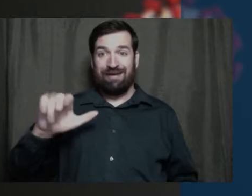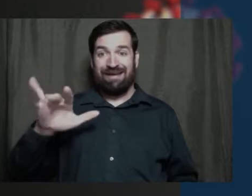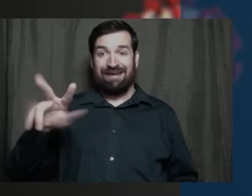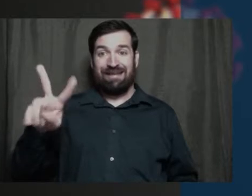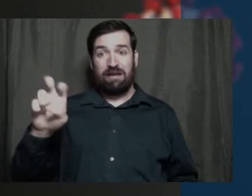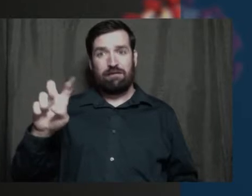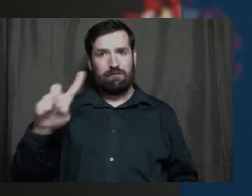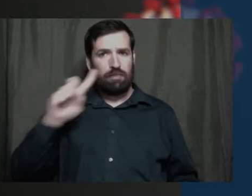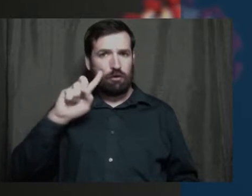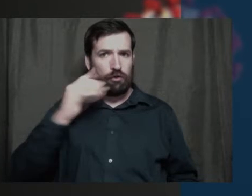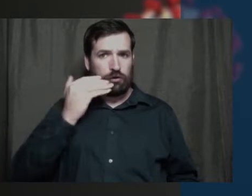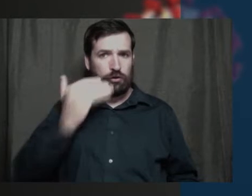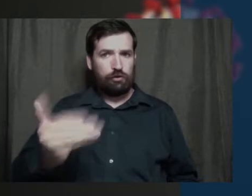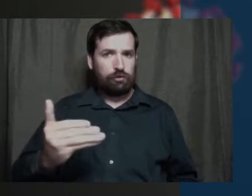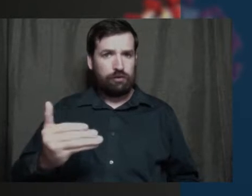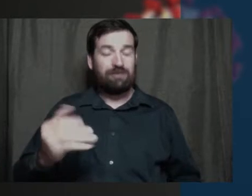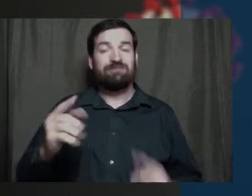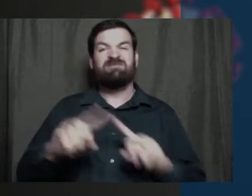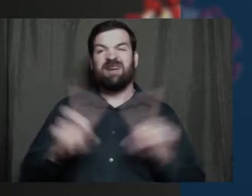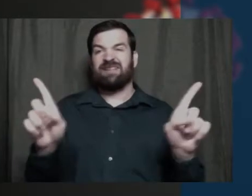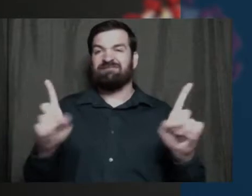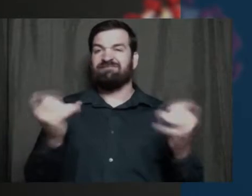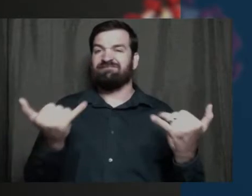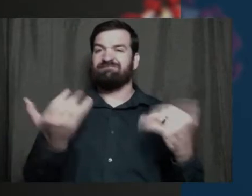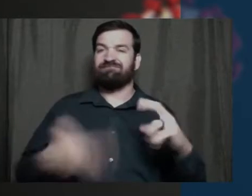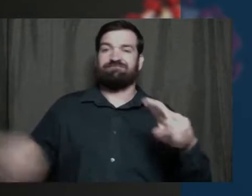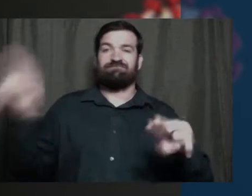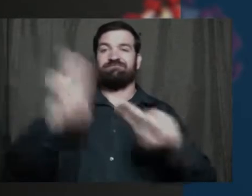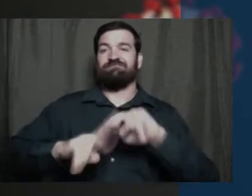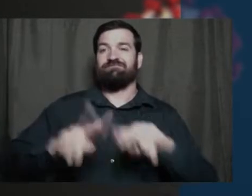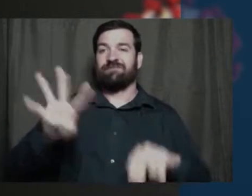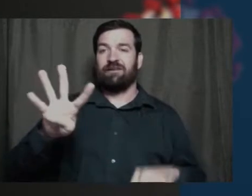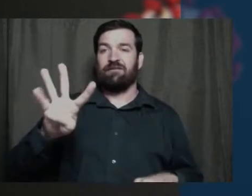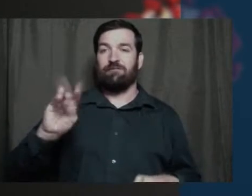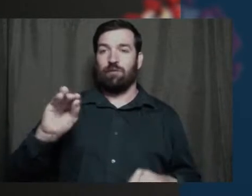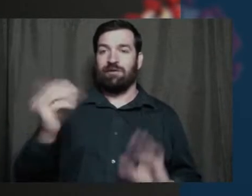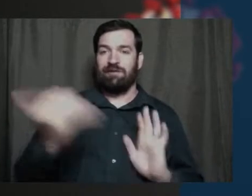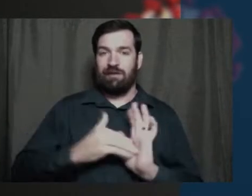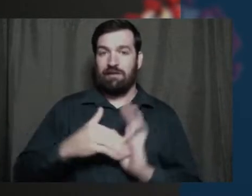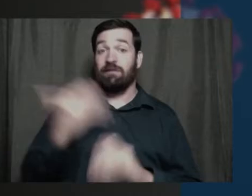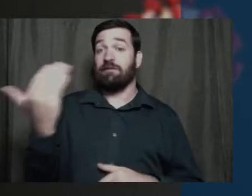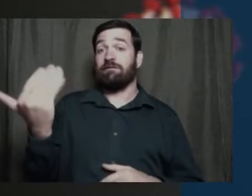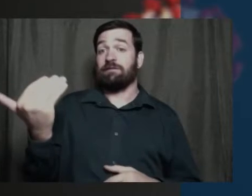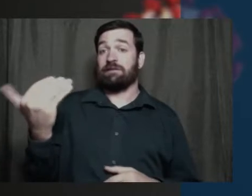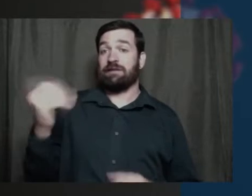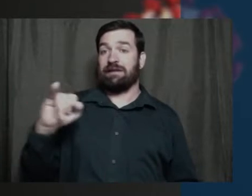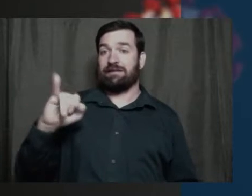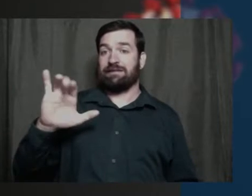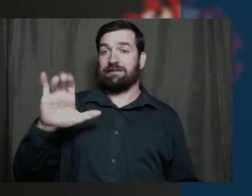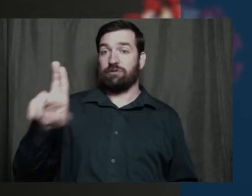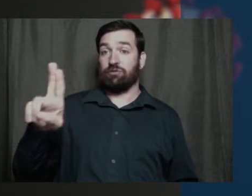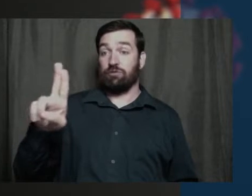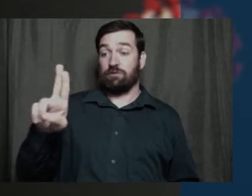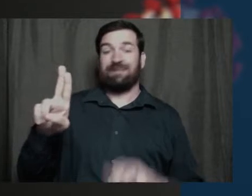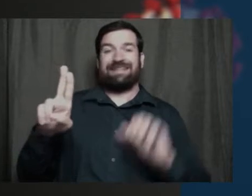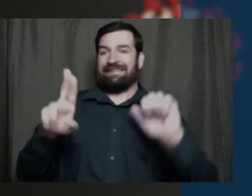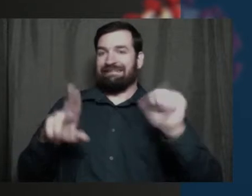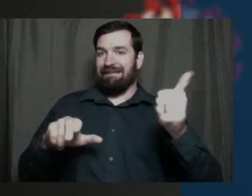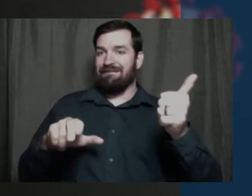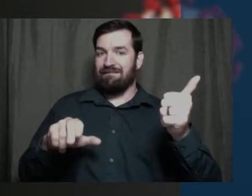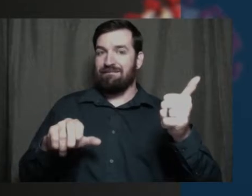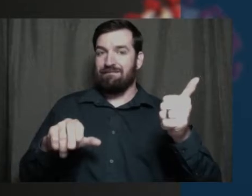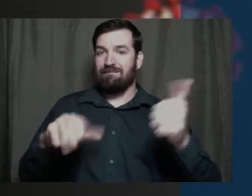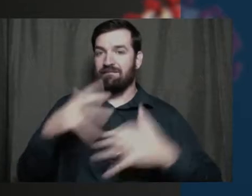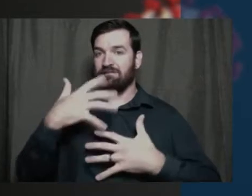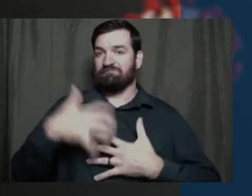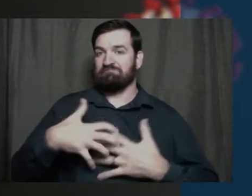good. However, today we're back up to 40 active infections with 15 in the ICU and 10 on the ventilator, so a good proportion of those on the